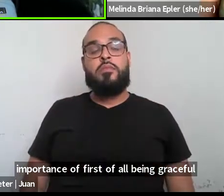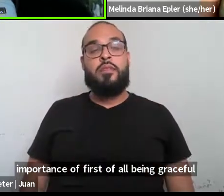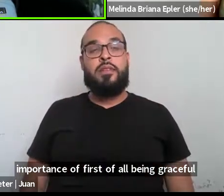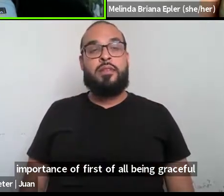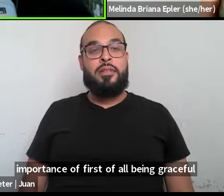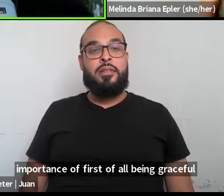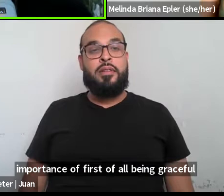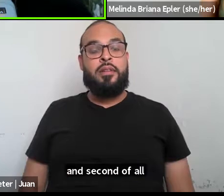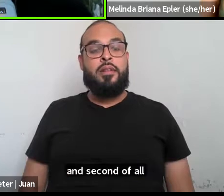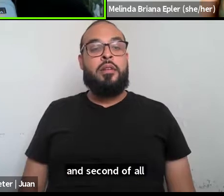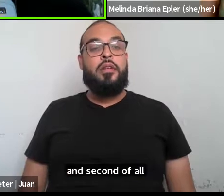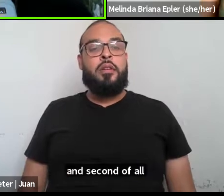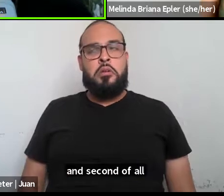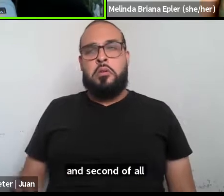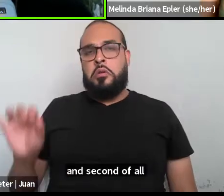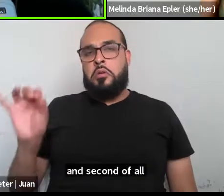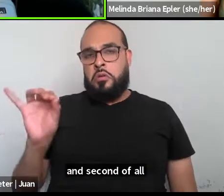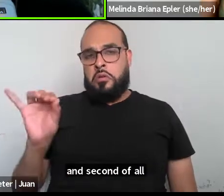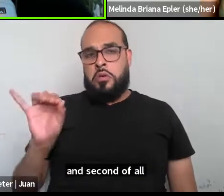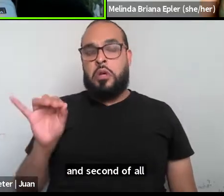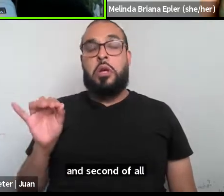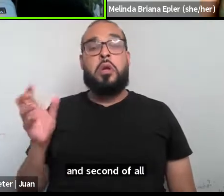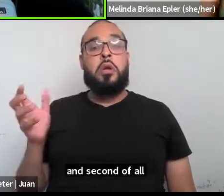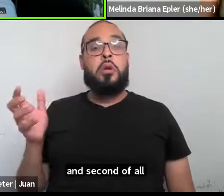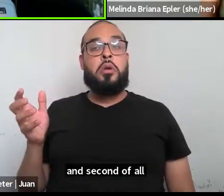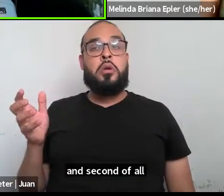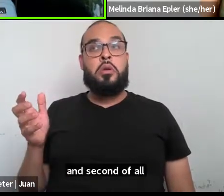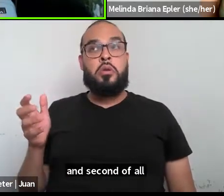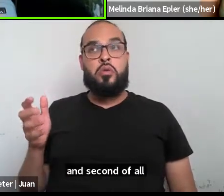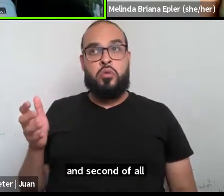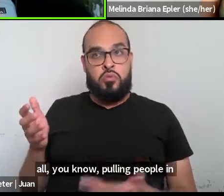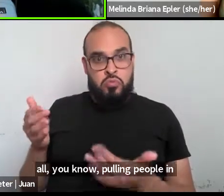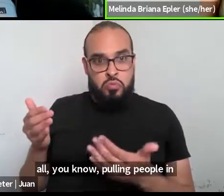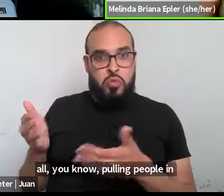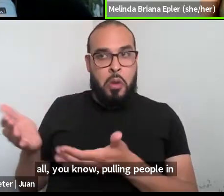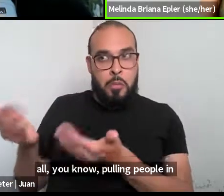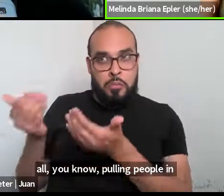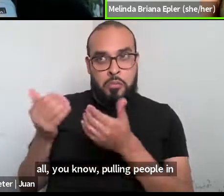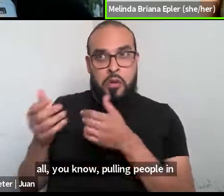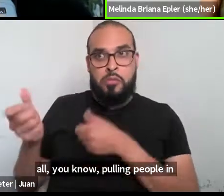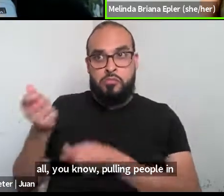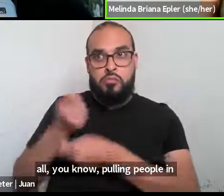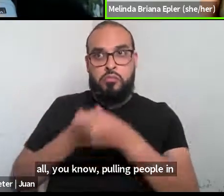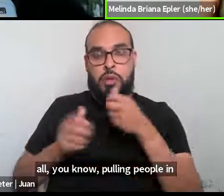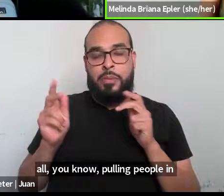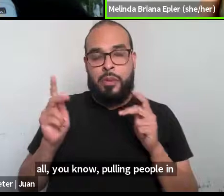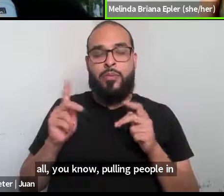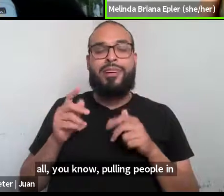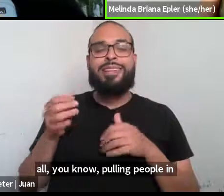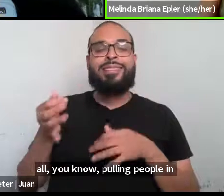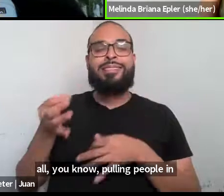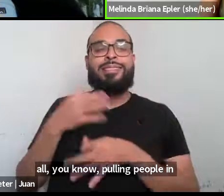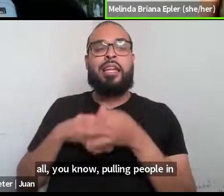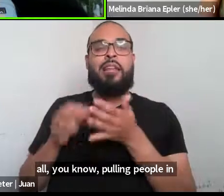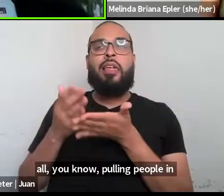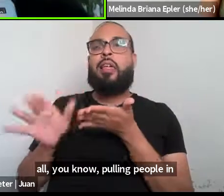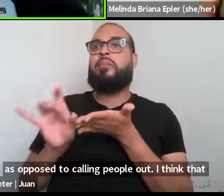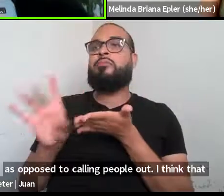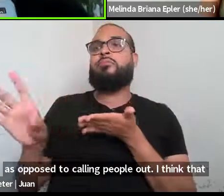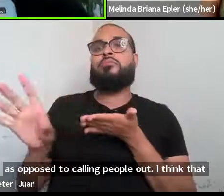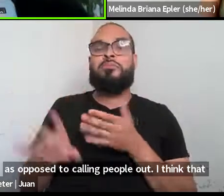pulling people in as opposed to calling people out. And I think that feedback is really,